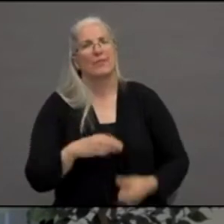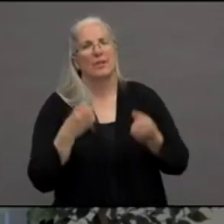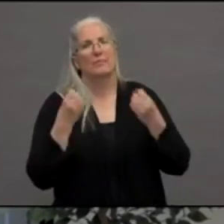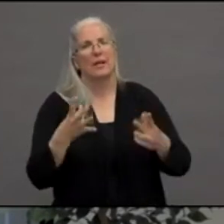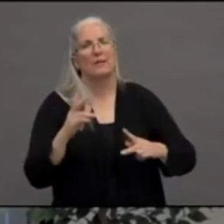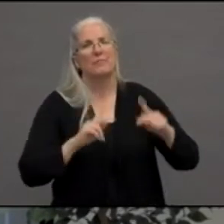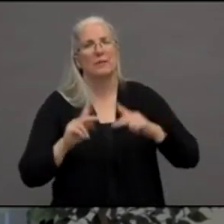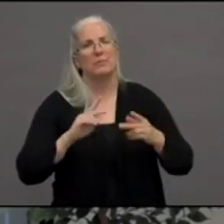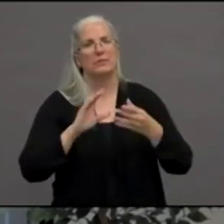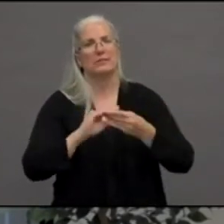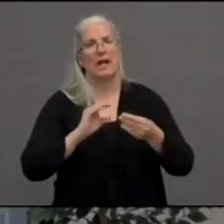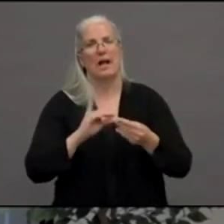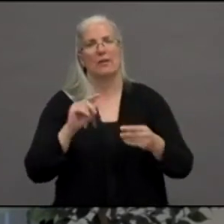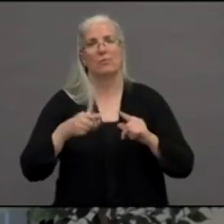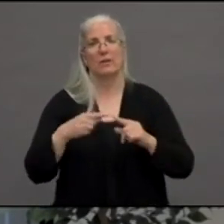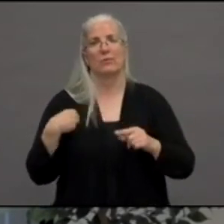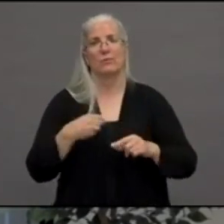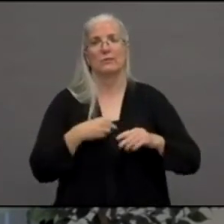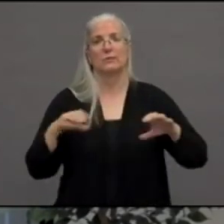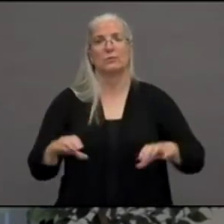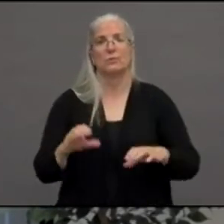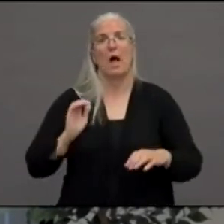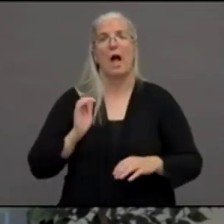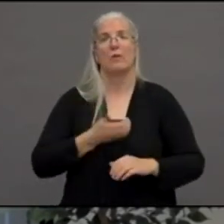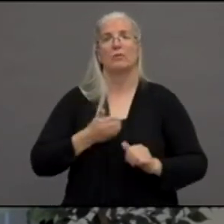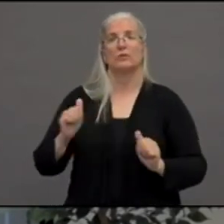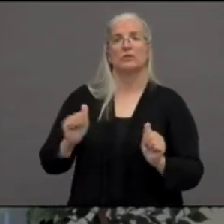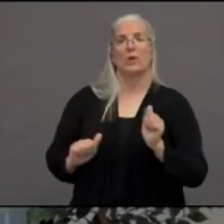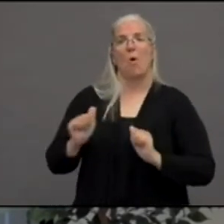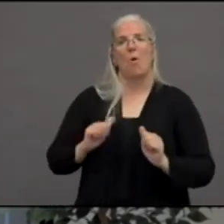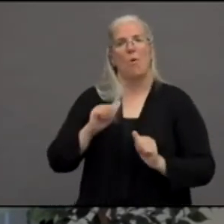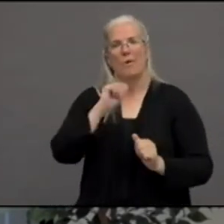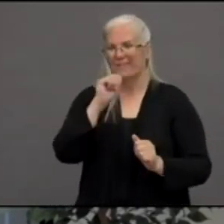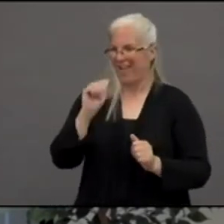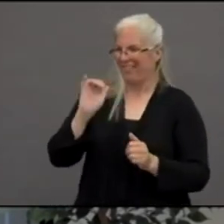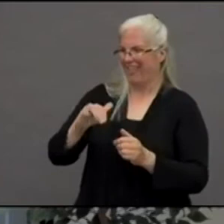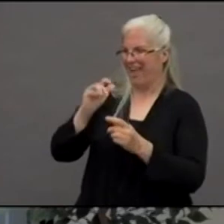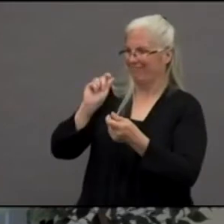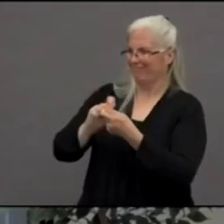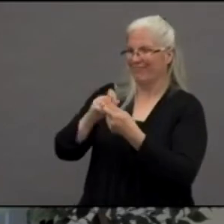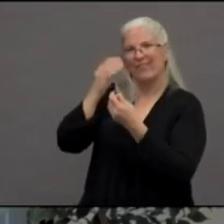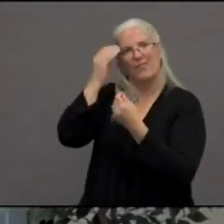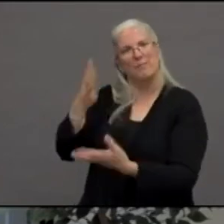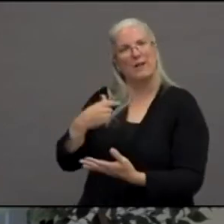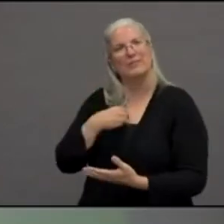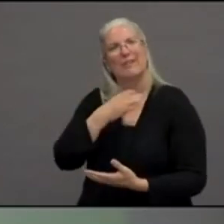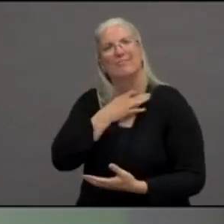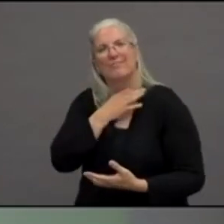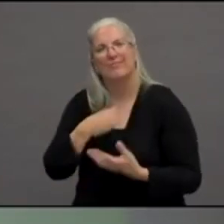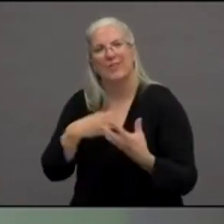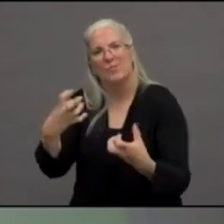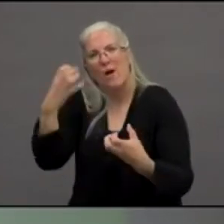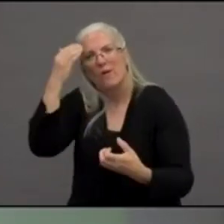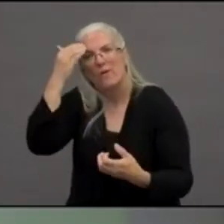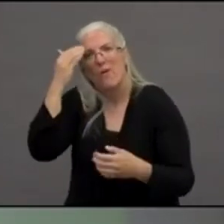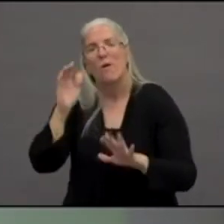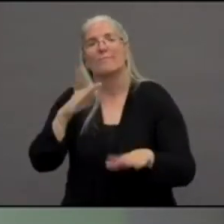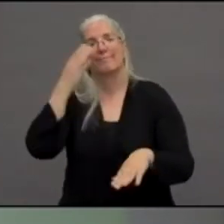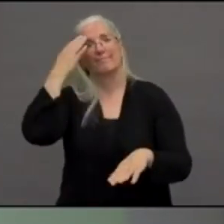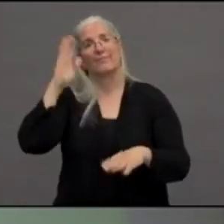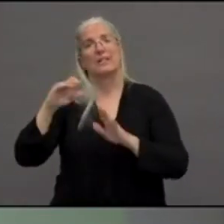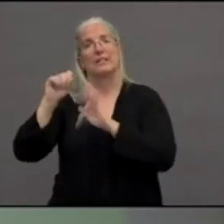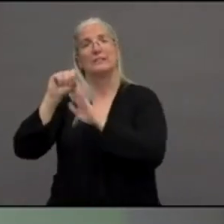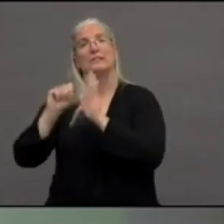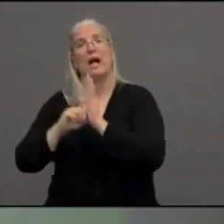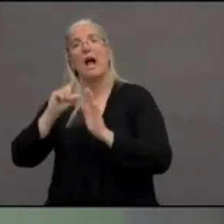when we do these broadcasts, they say that's not the information I'm looking for. When information comes from the state or directives change, we let